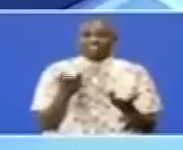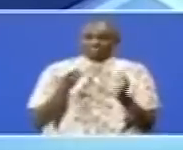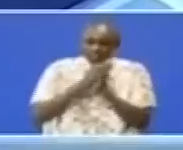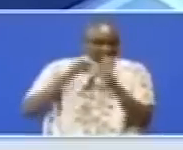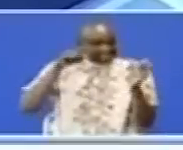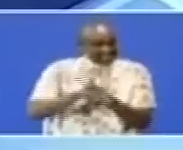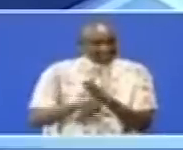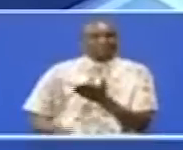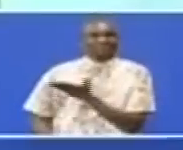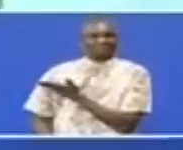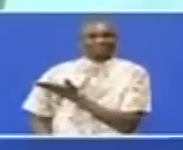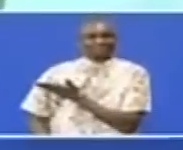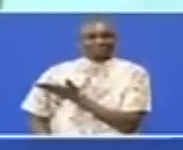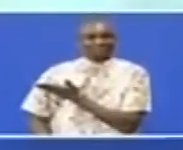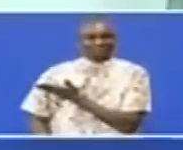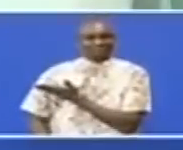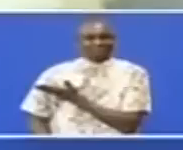details.